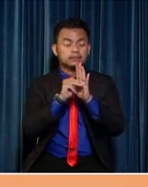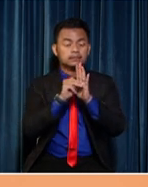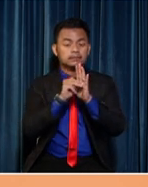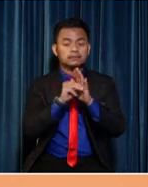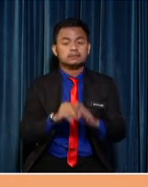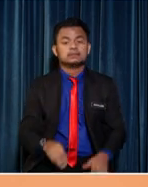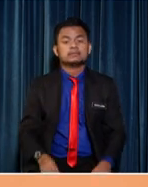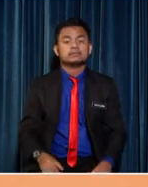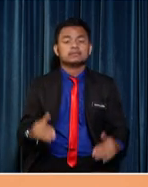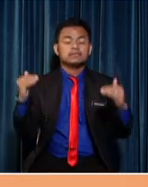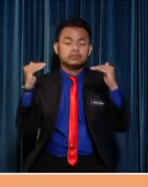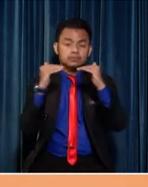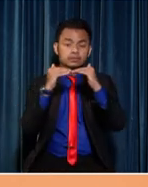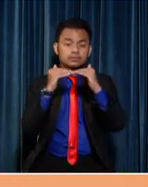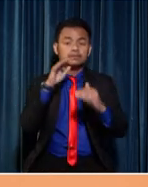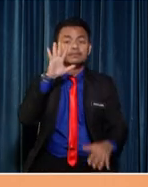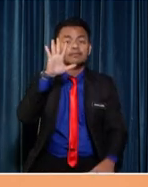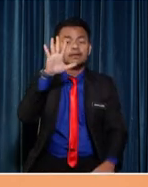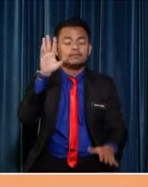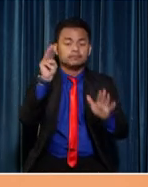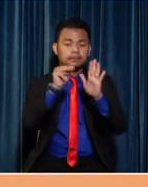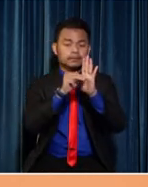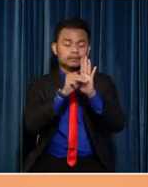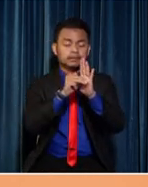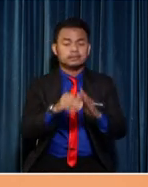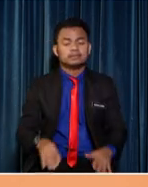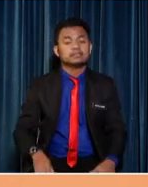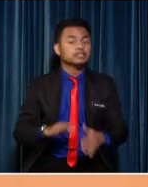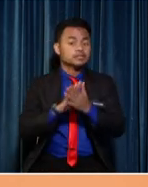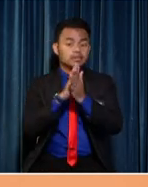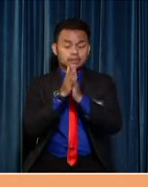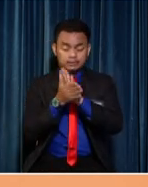is equal to 5 meters. Therefore,